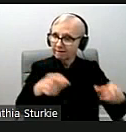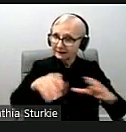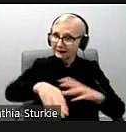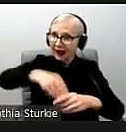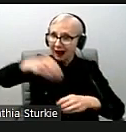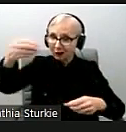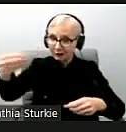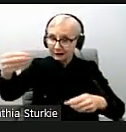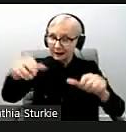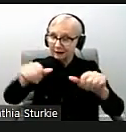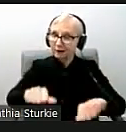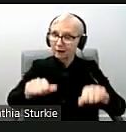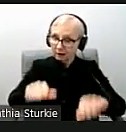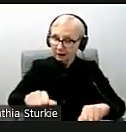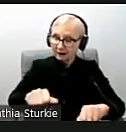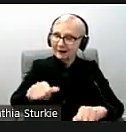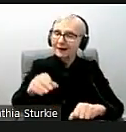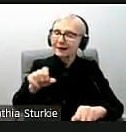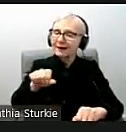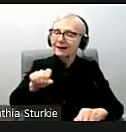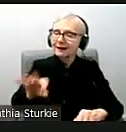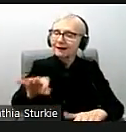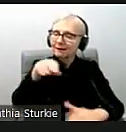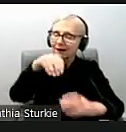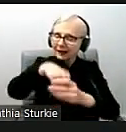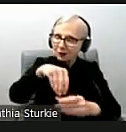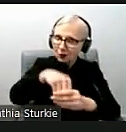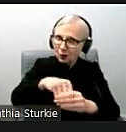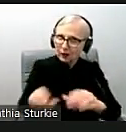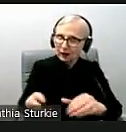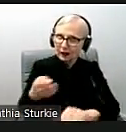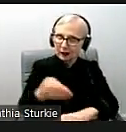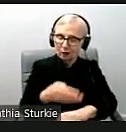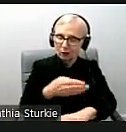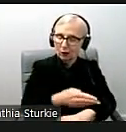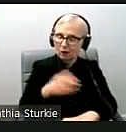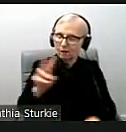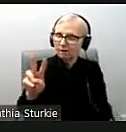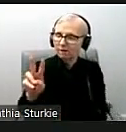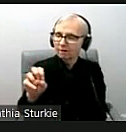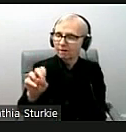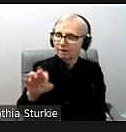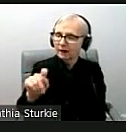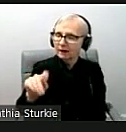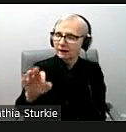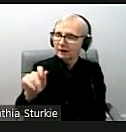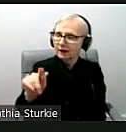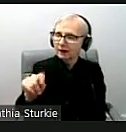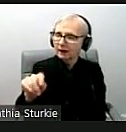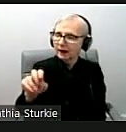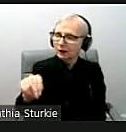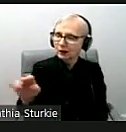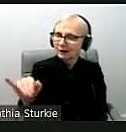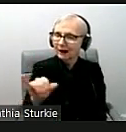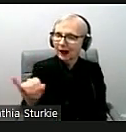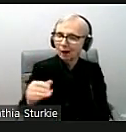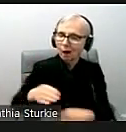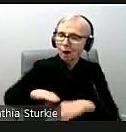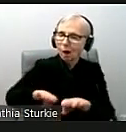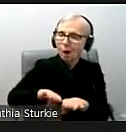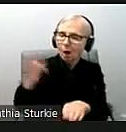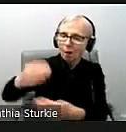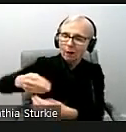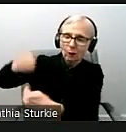If events are occurring indoors, you can improve ventilation in a number of ways, including simply just opening windows. There are